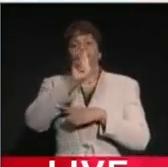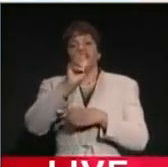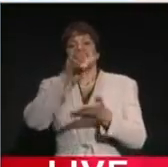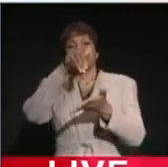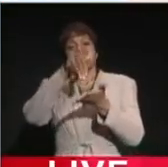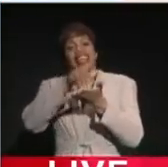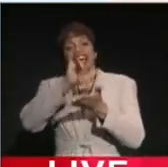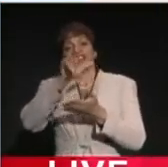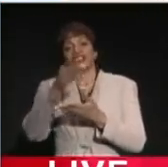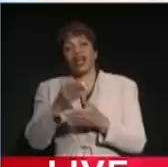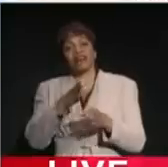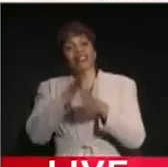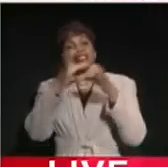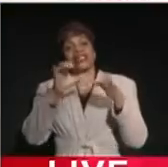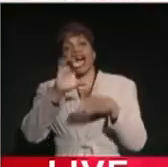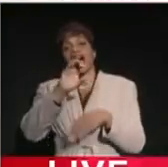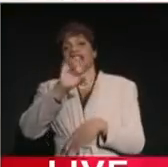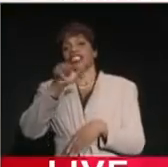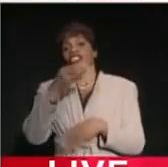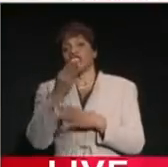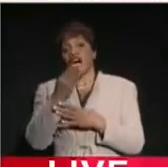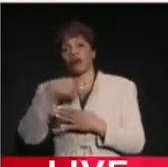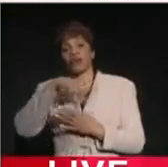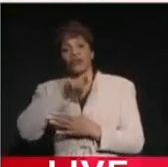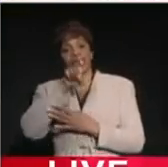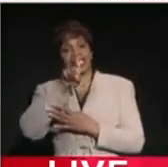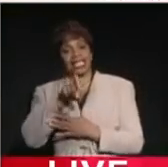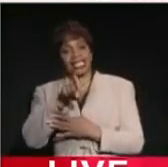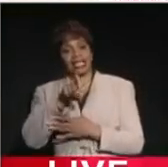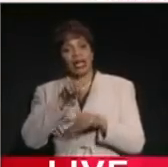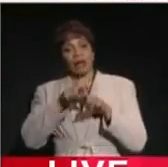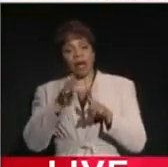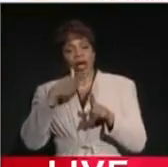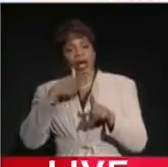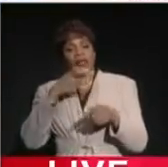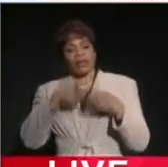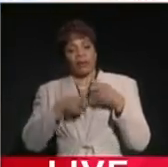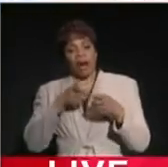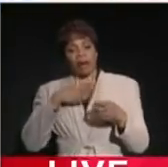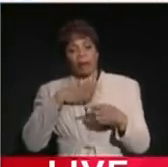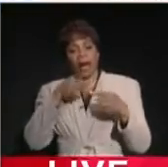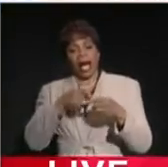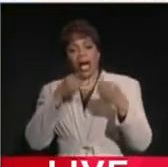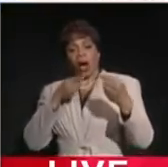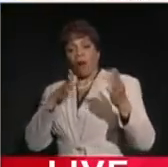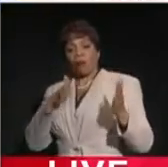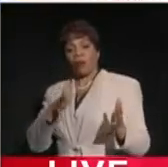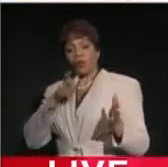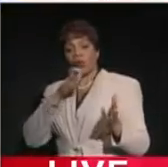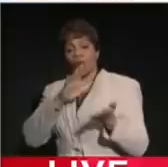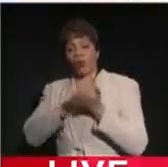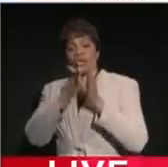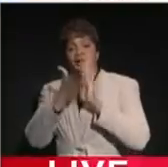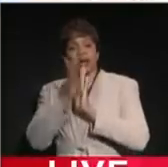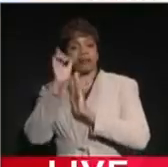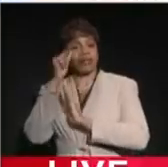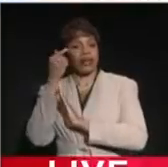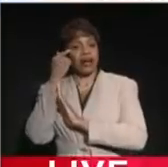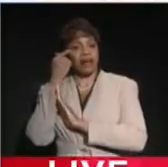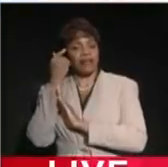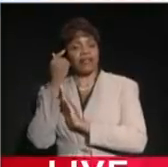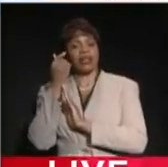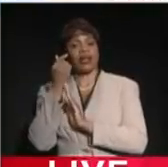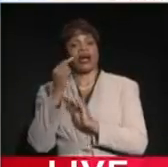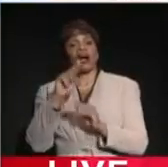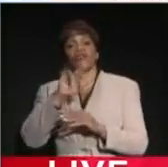of jobs that we need. And the problem is if my opponent actually becomes the governor of the state of New Jersey, he will not use any of those tax